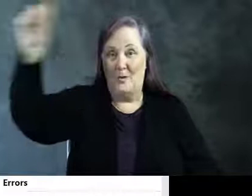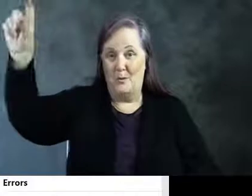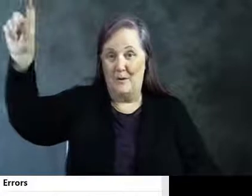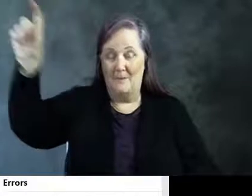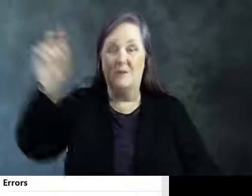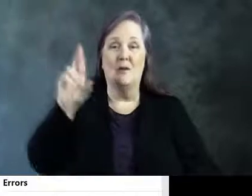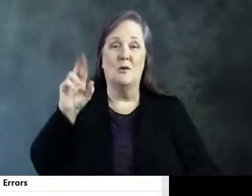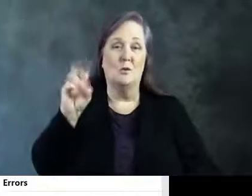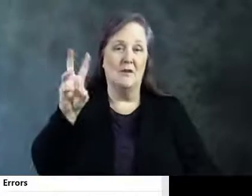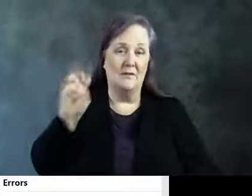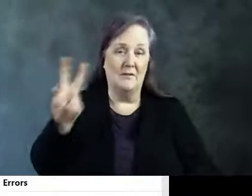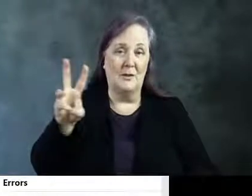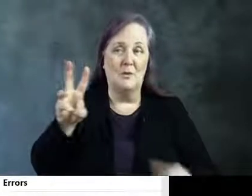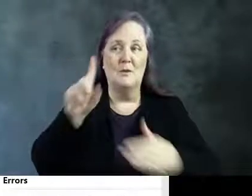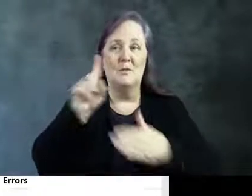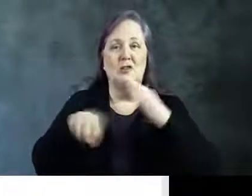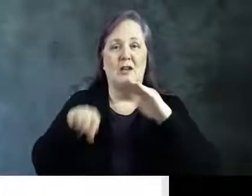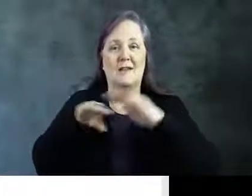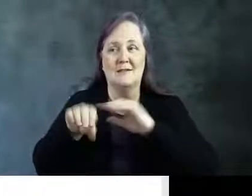accessibility.